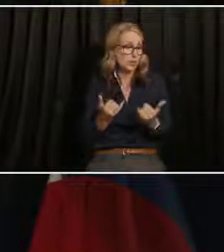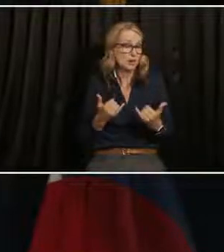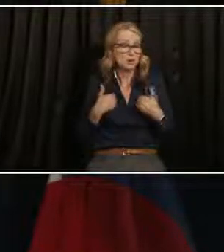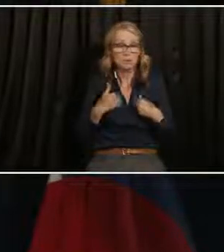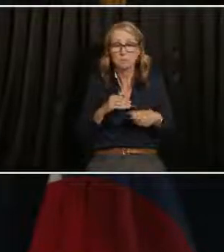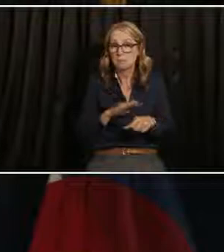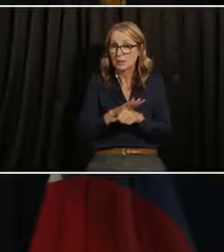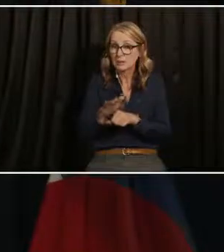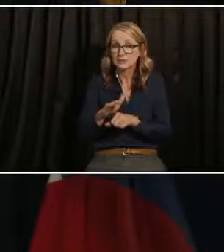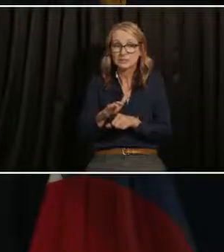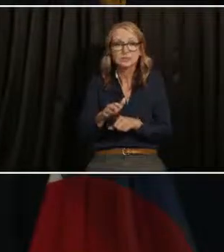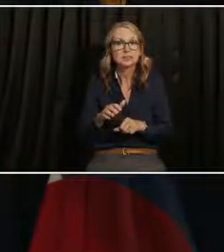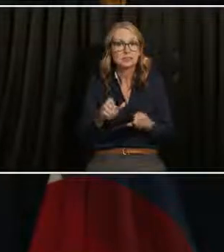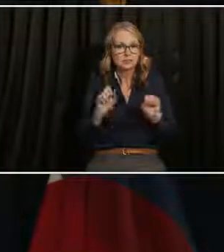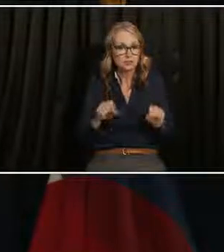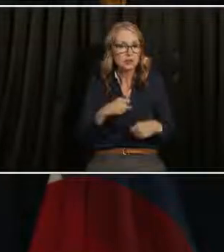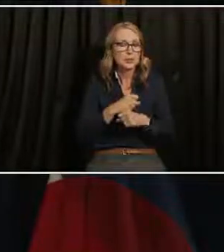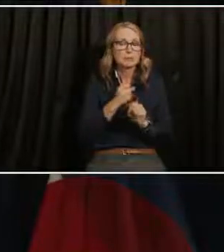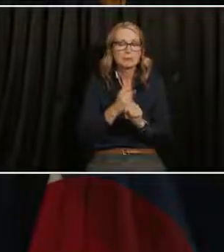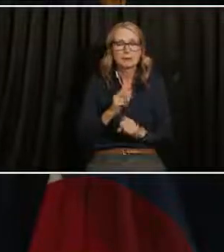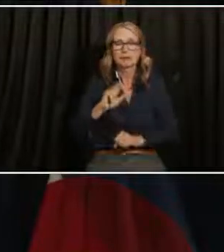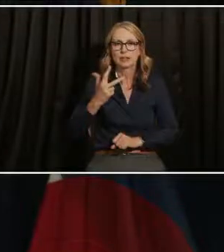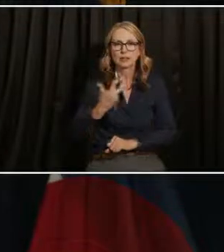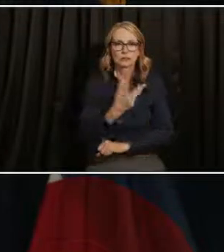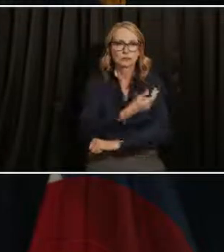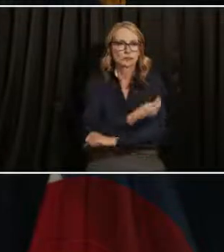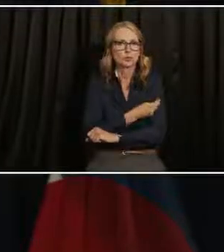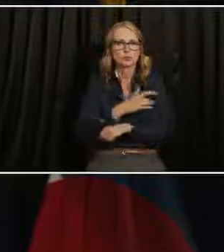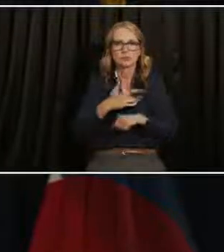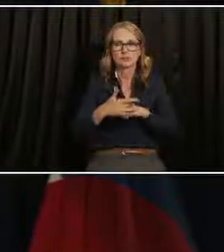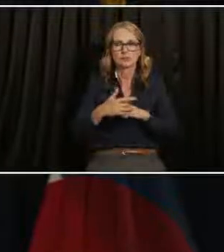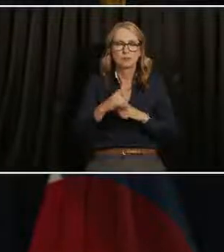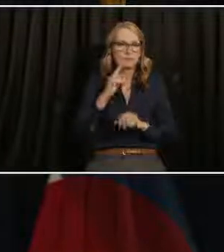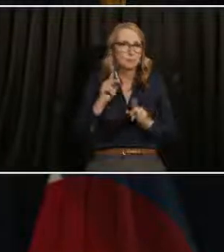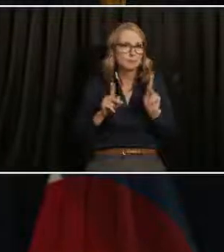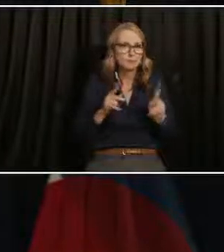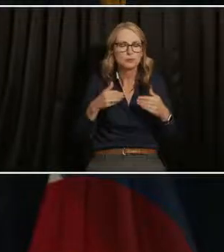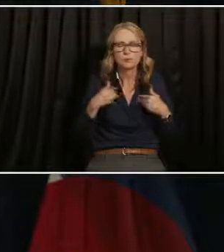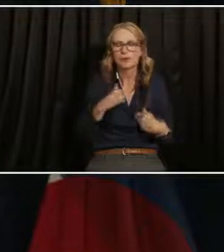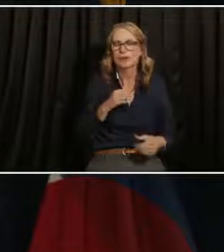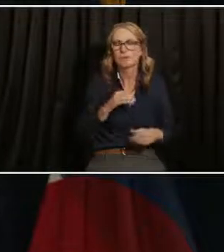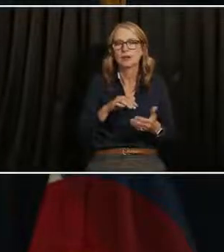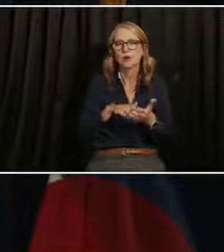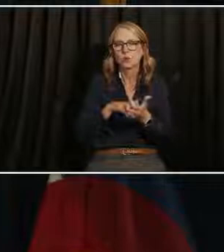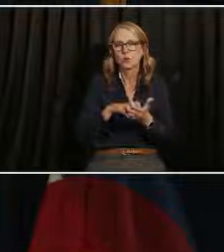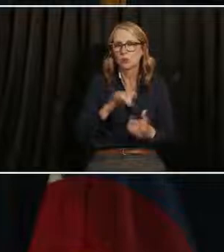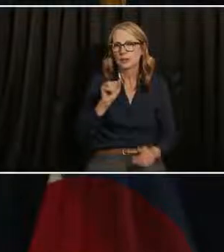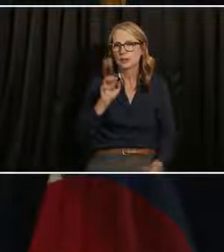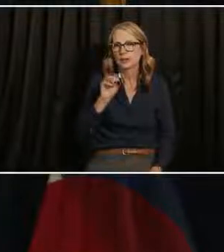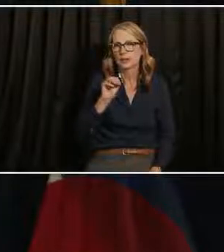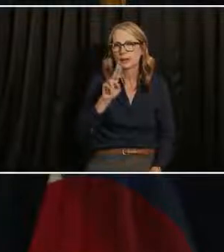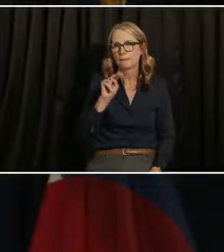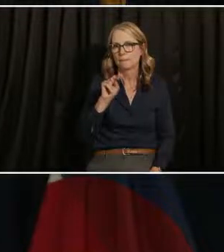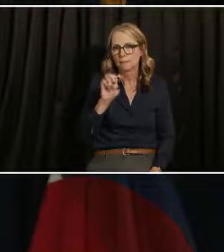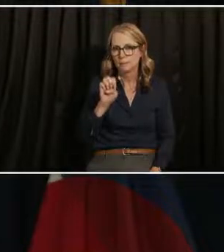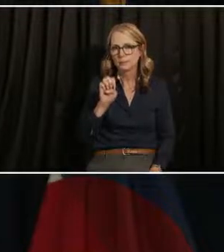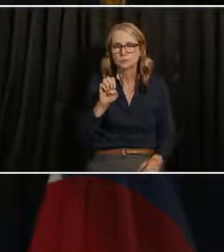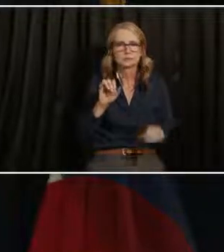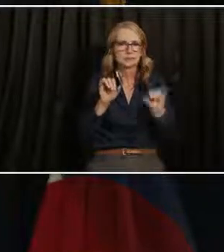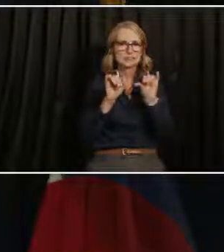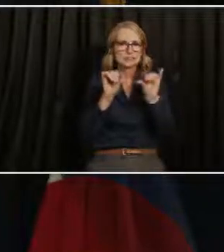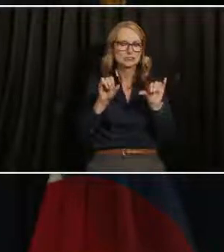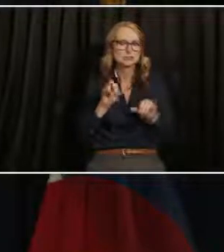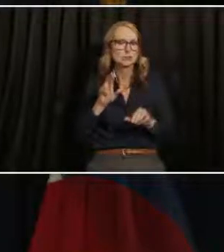to make the booster available for everybody who says that they have a weak immune system or that otherwise meets the criteria that the FDA lays